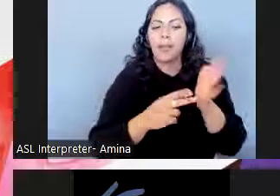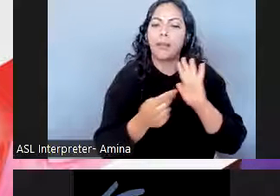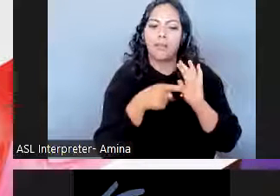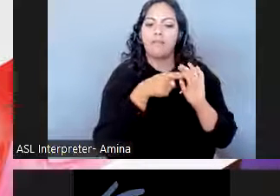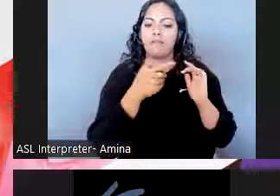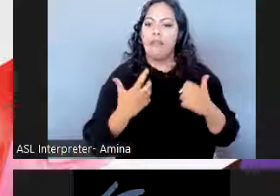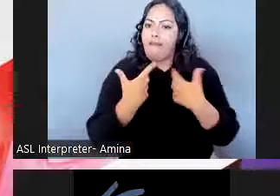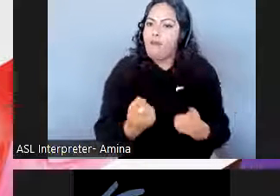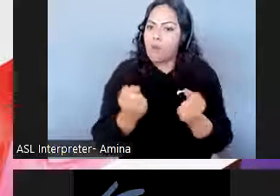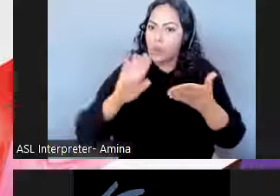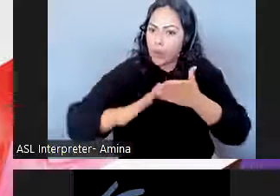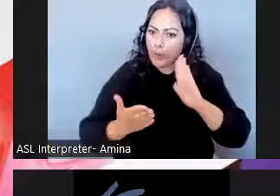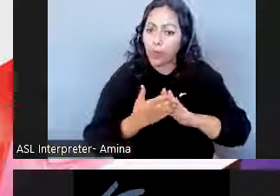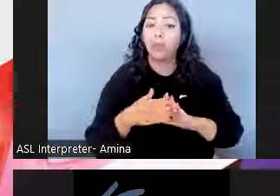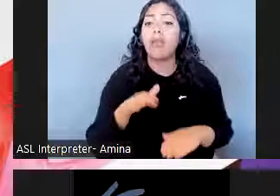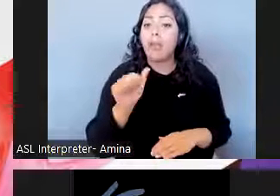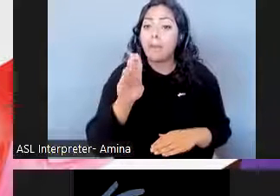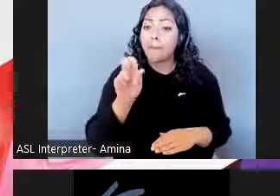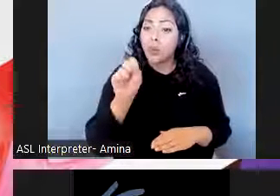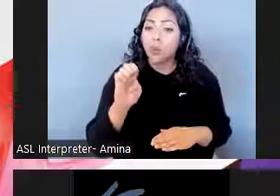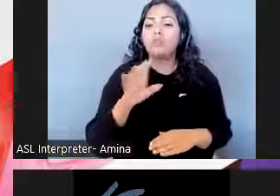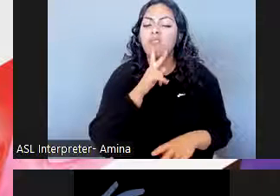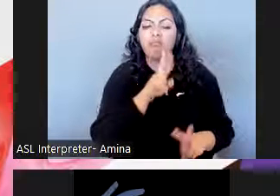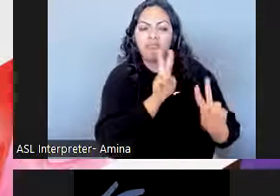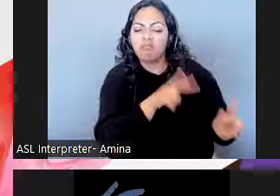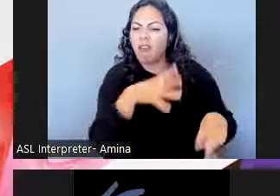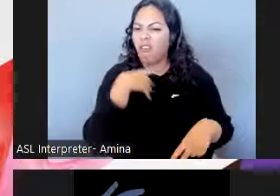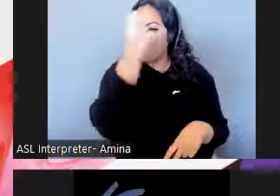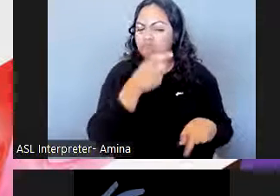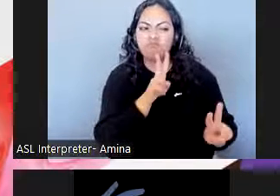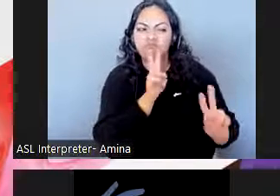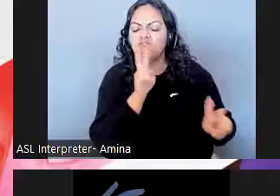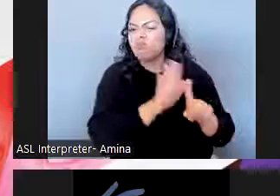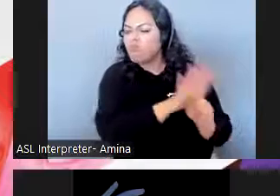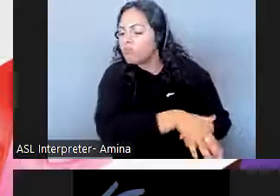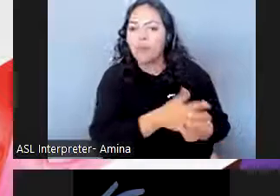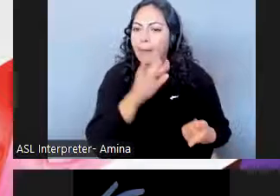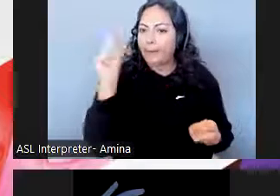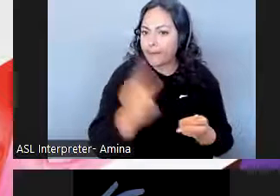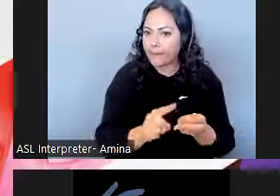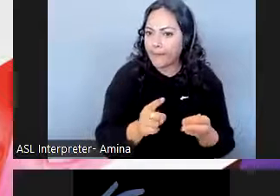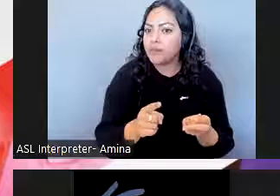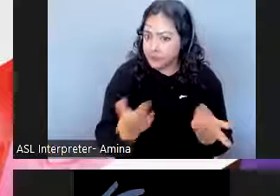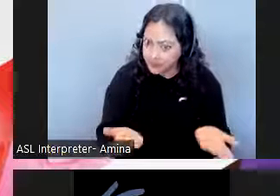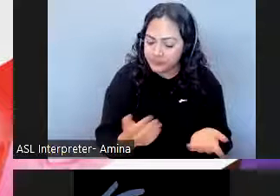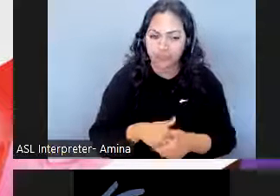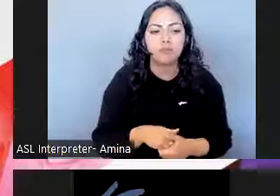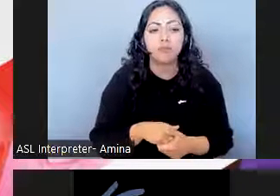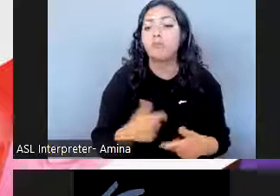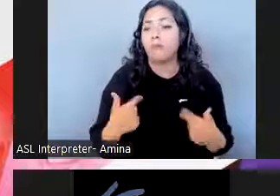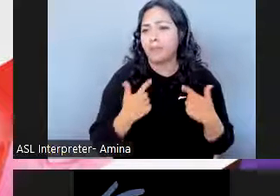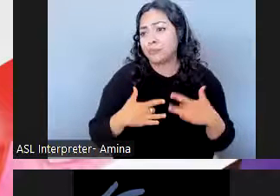off elder abuse and ageism. So I am very pleased to be here today and to have this group